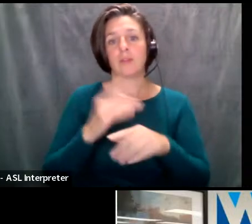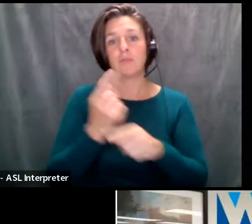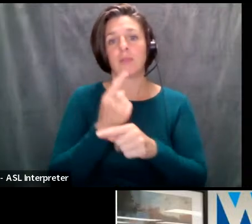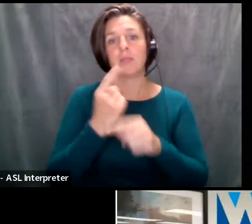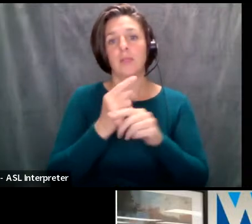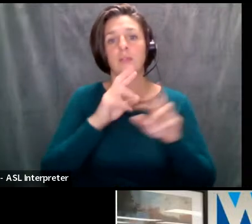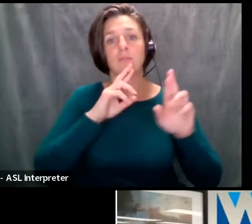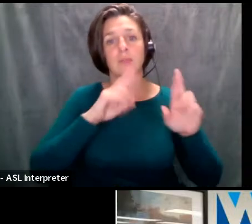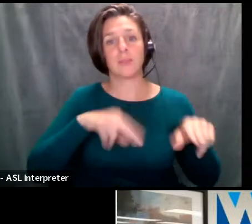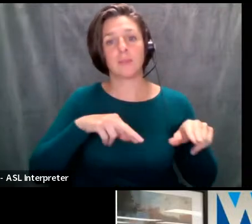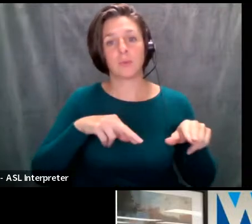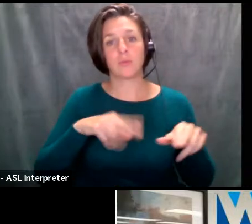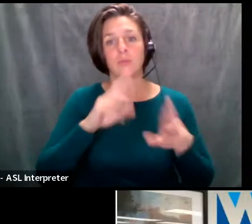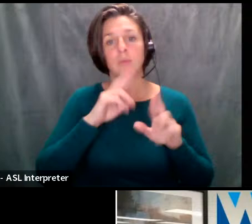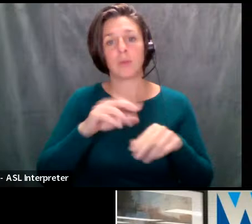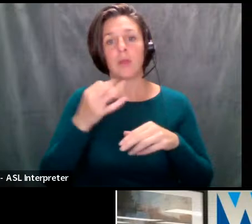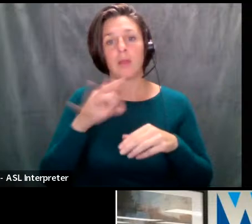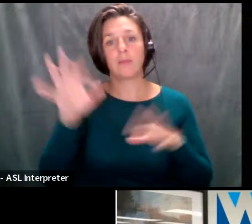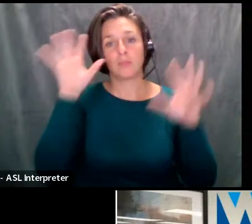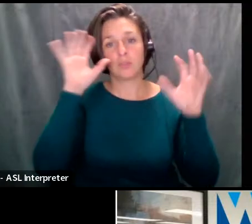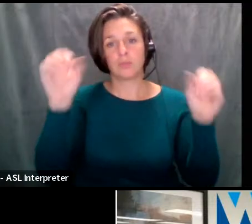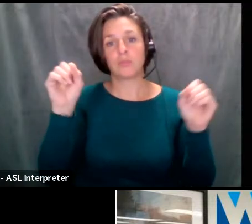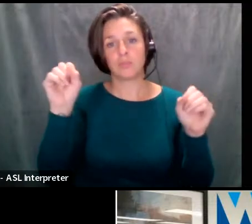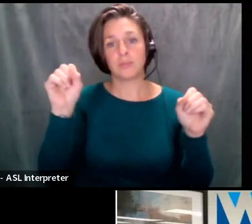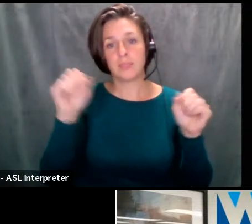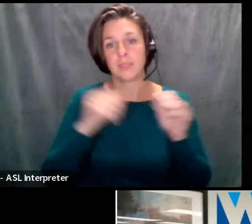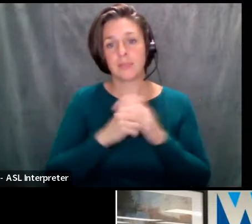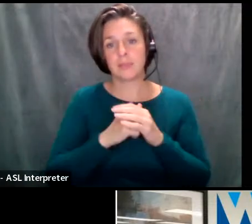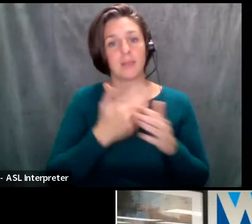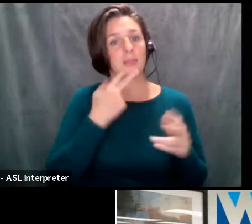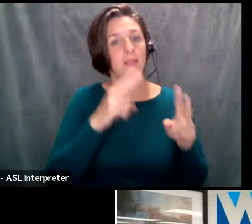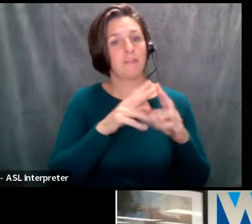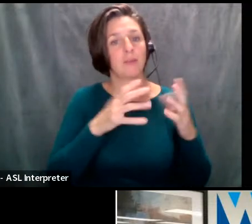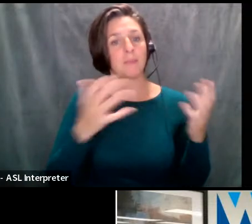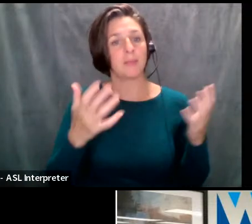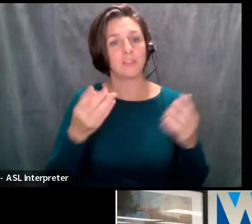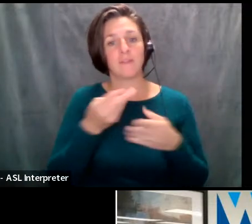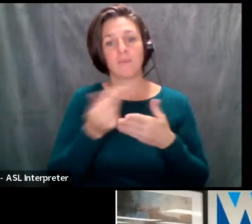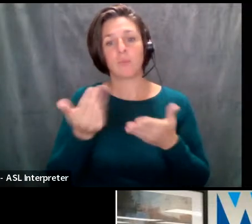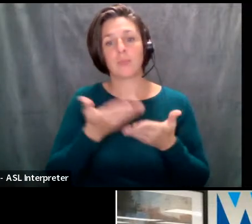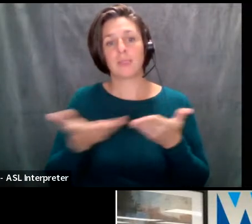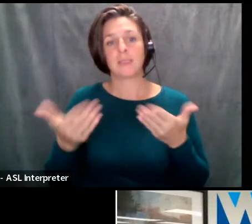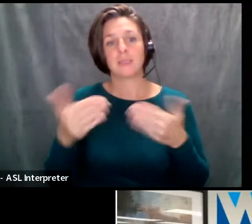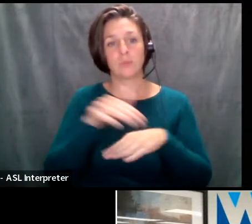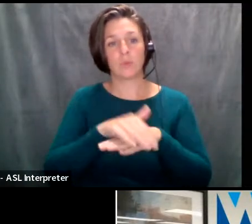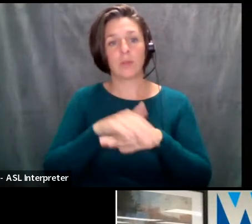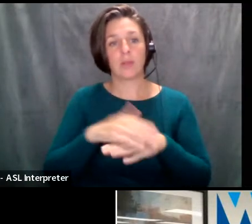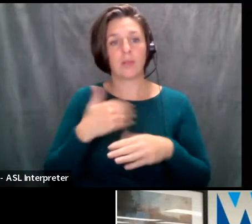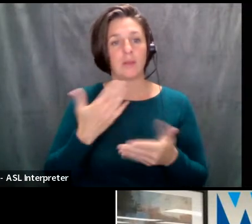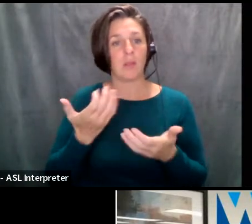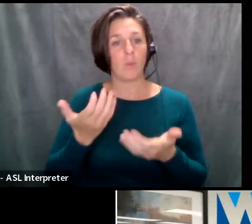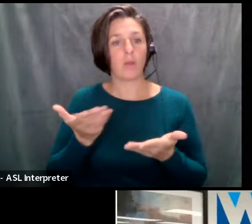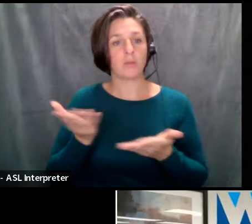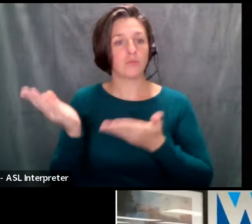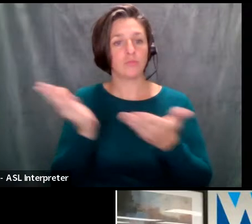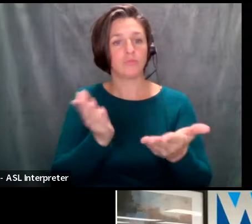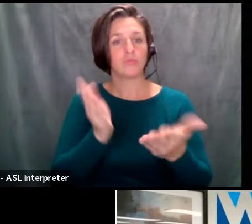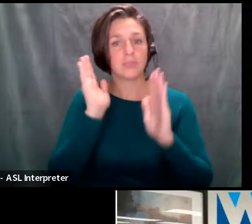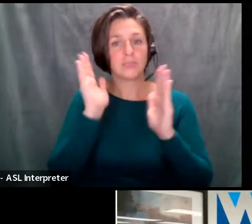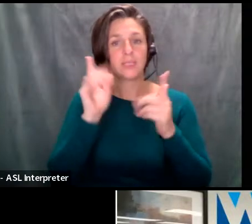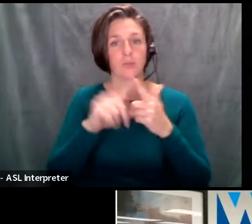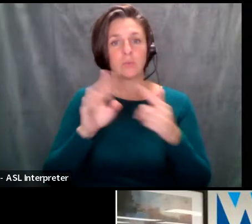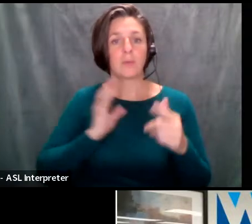reports. Report of the superintendent. Thank you very much. So a few things tonight that I want to bring attention to the board and the